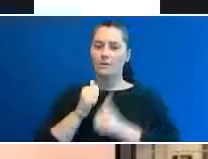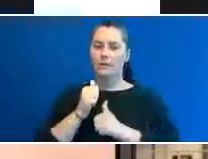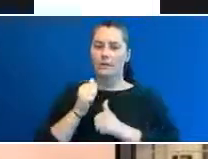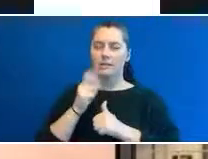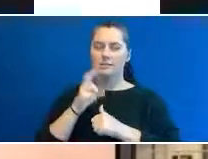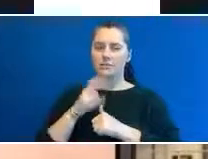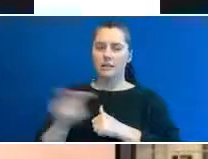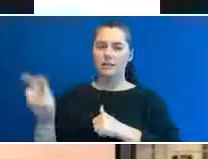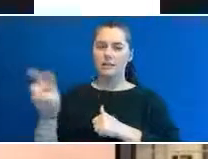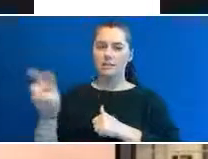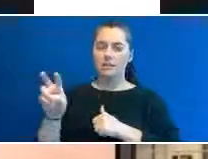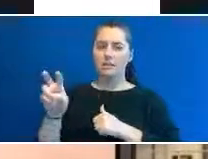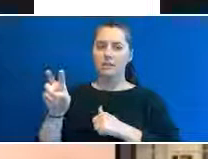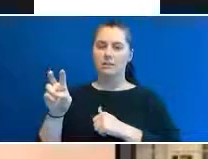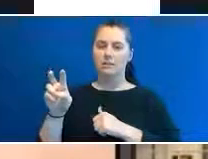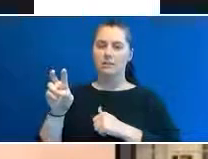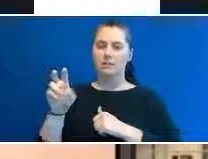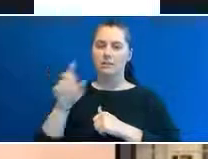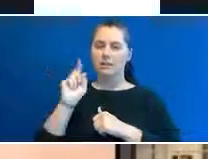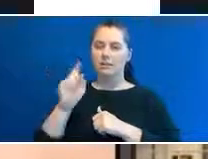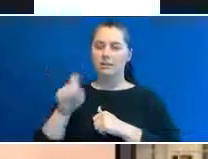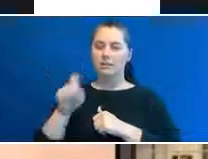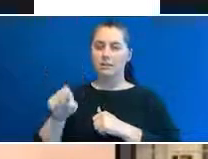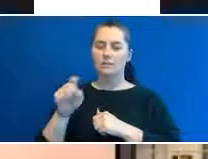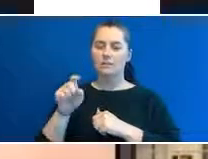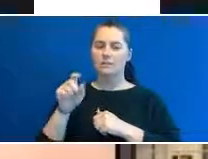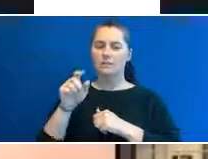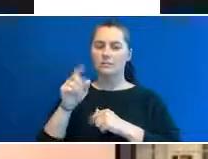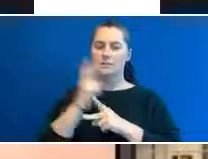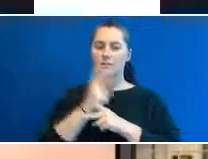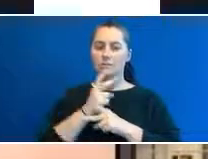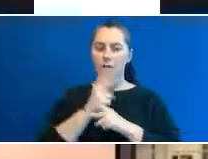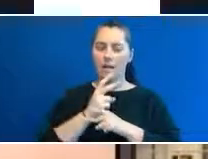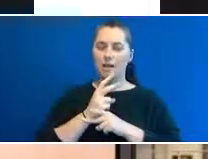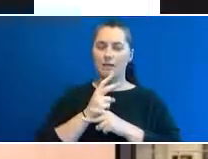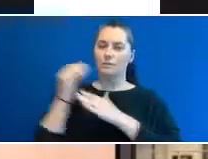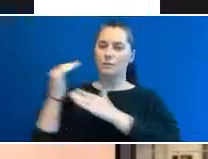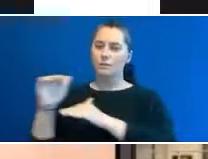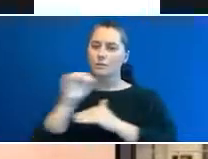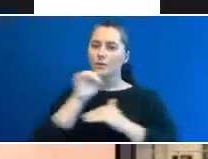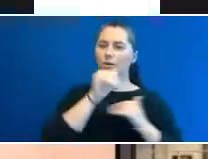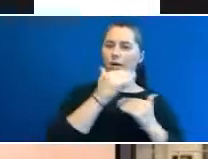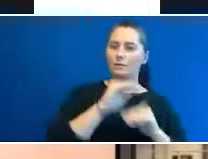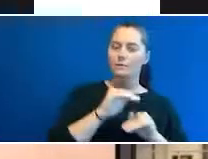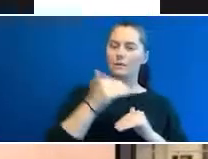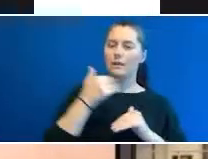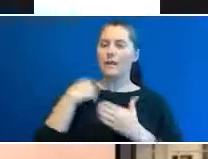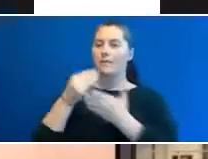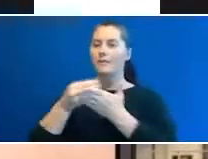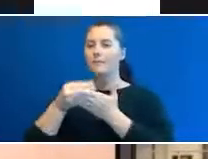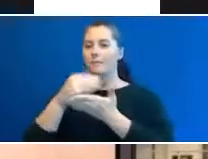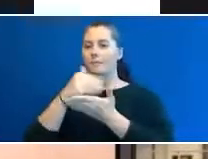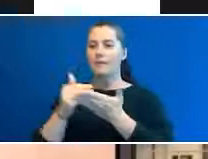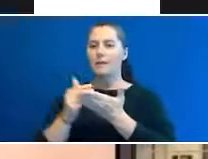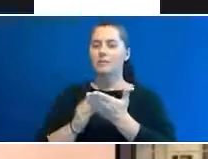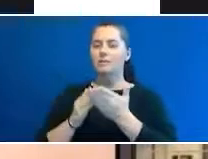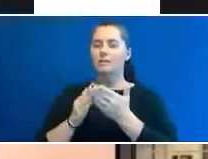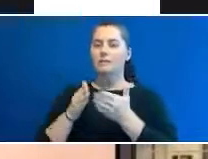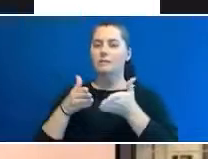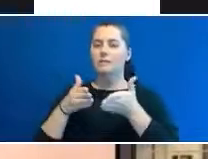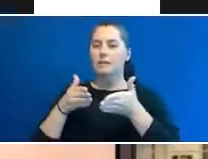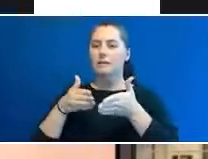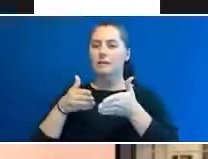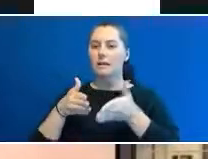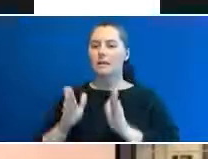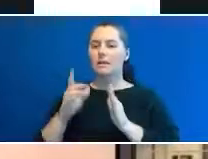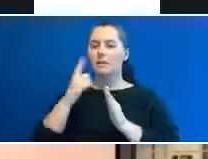expenses, and make sure that we are able to track them either for restricted or unrestricted. We have budgets that allow us to be able to see real time into who's spending, where they're